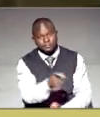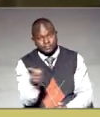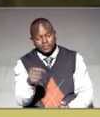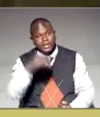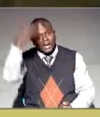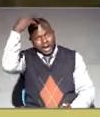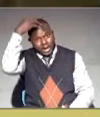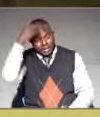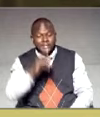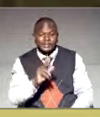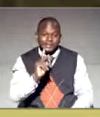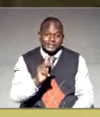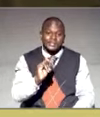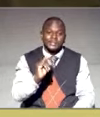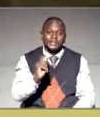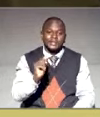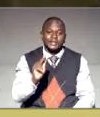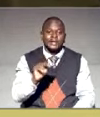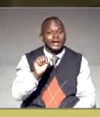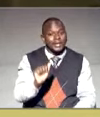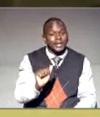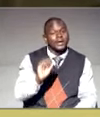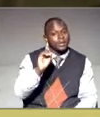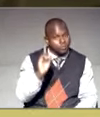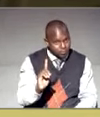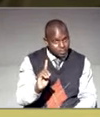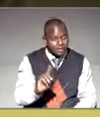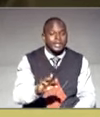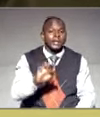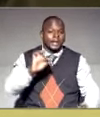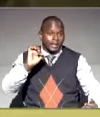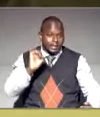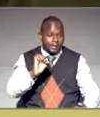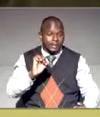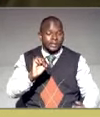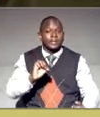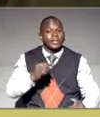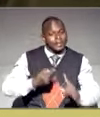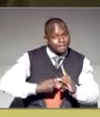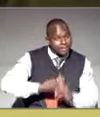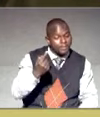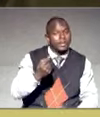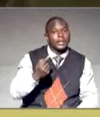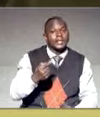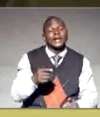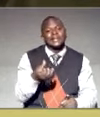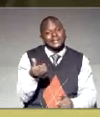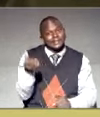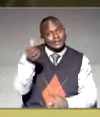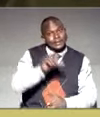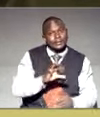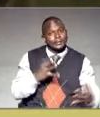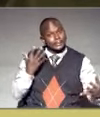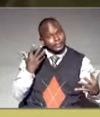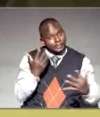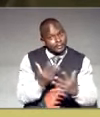Haji Chiteta Habudala A1, to 8 years, 8 months, and 6 days